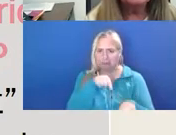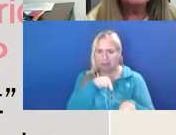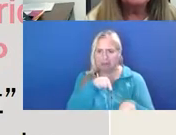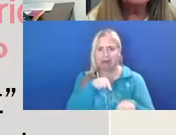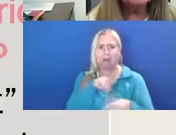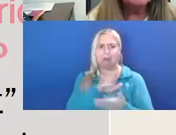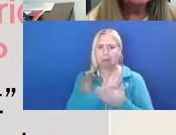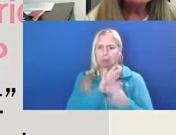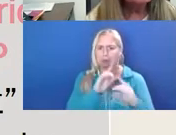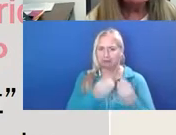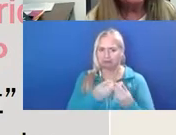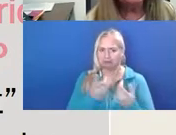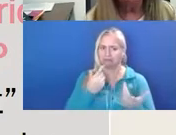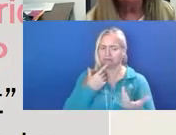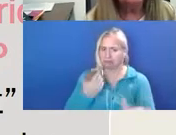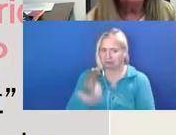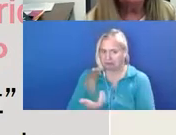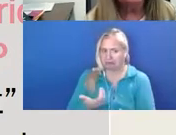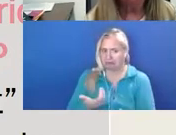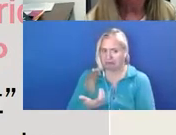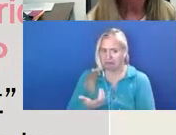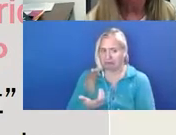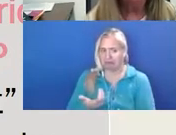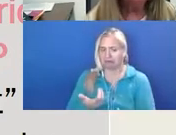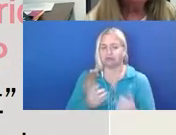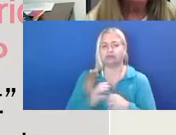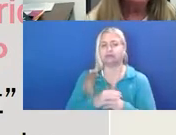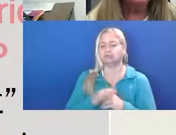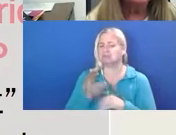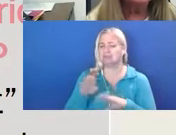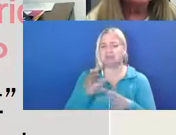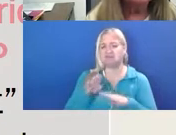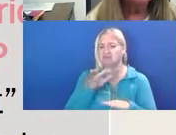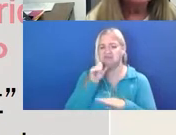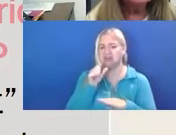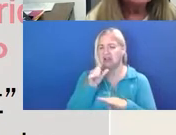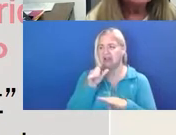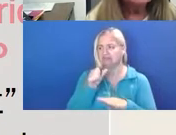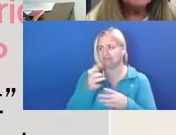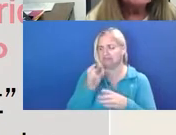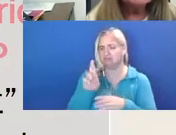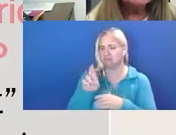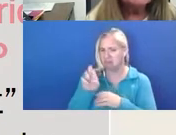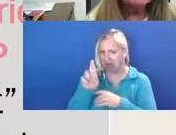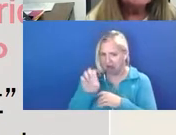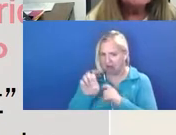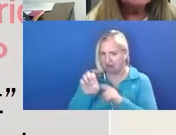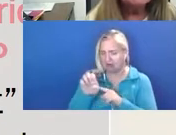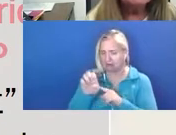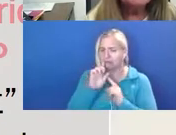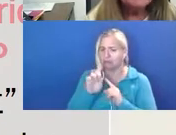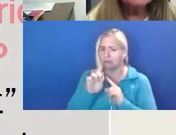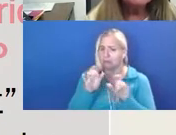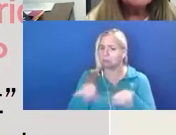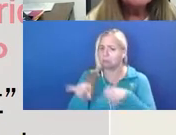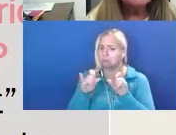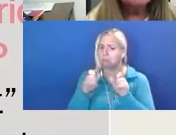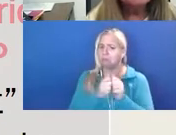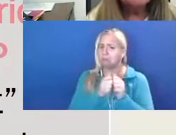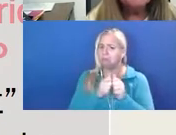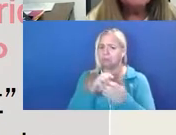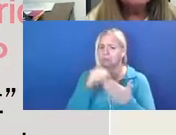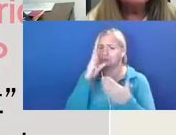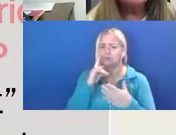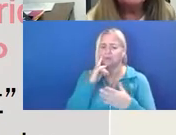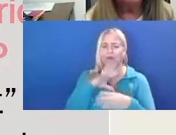school district, and that is that these behaviors are not unusual for a student with autism. This one's going to be held